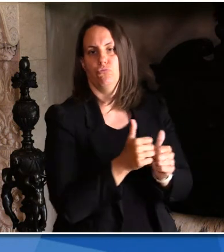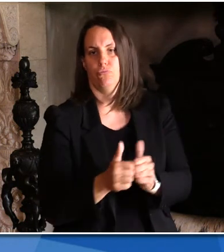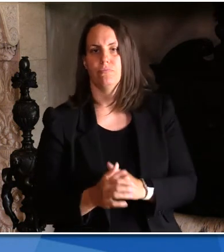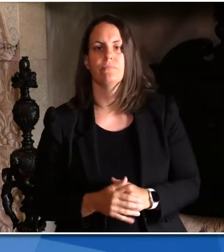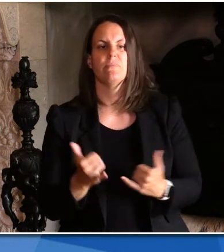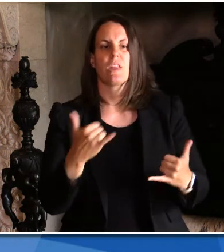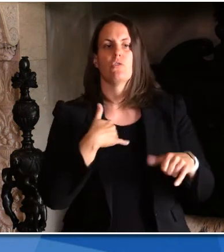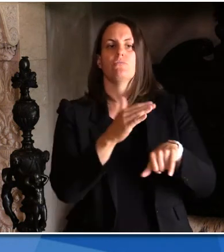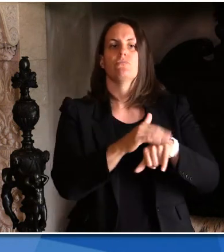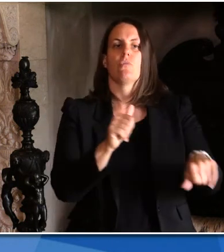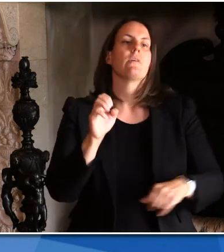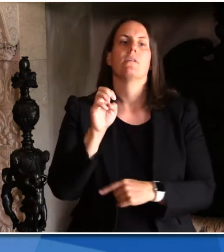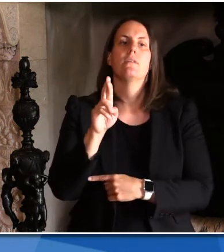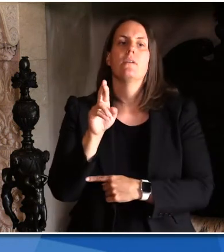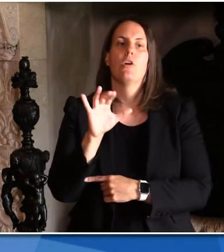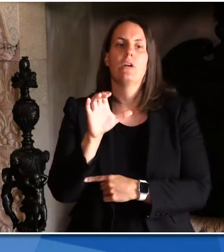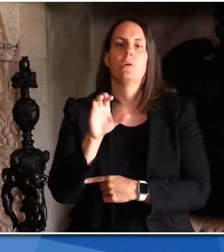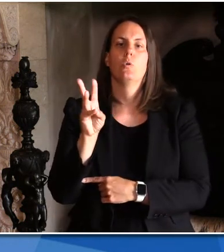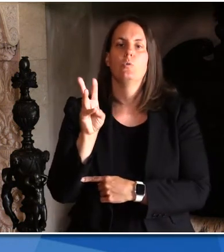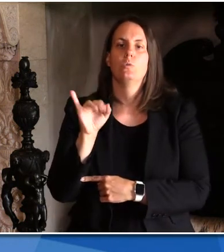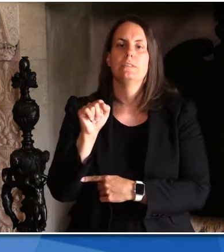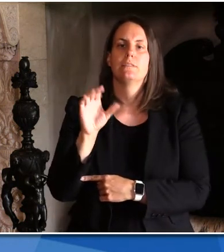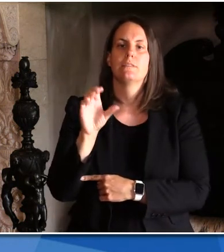from Wisconsin Examiner. Eric?